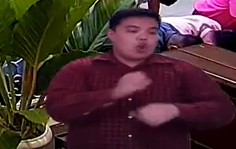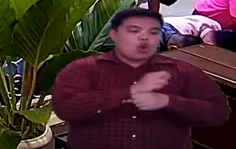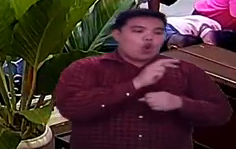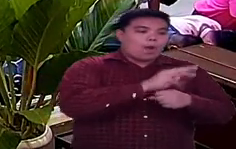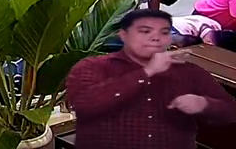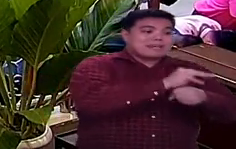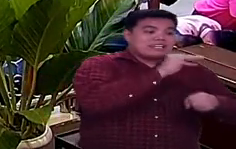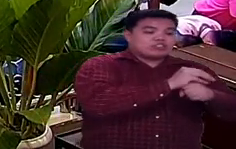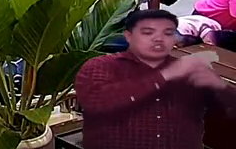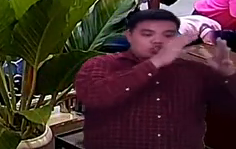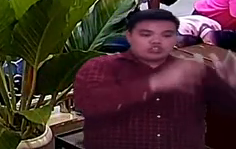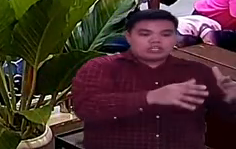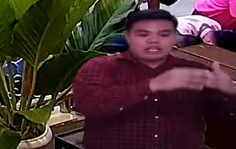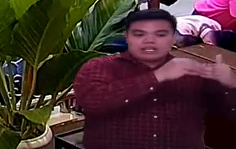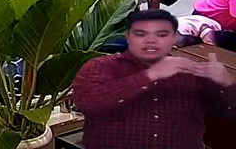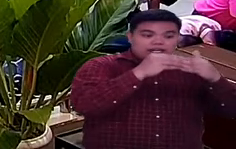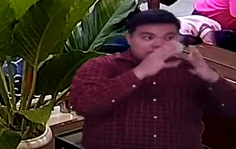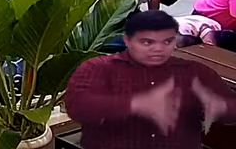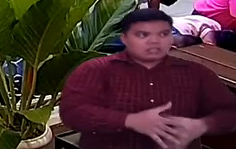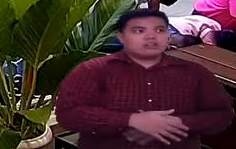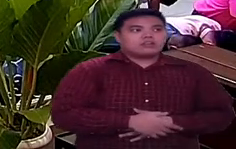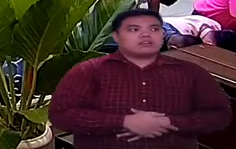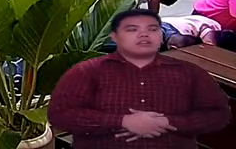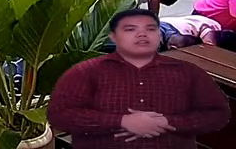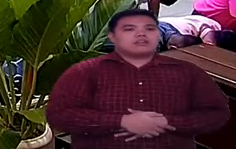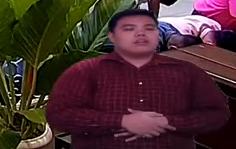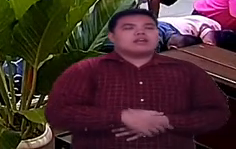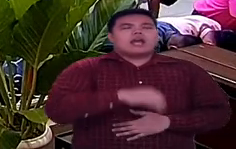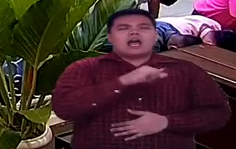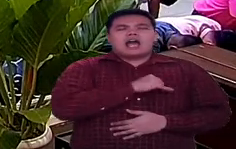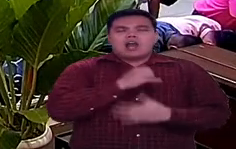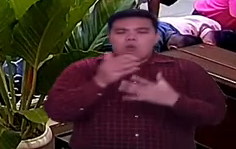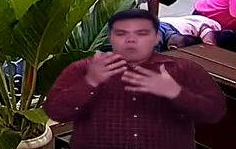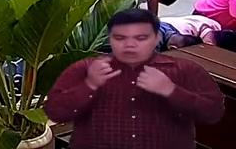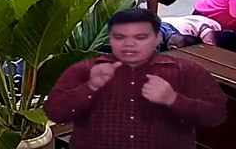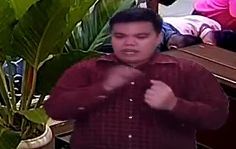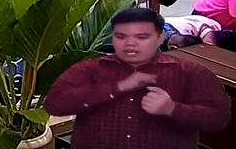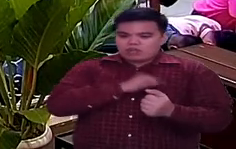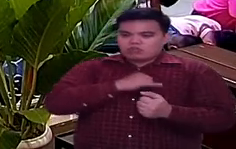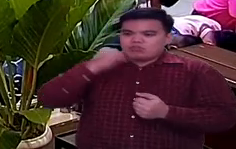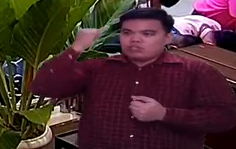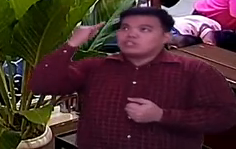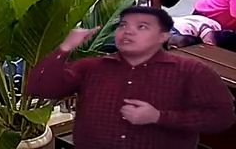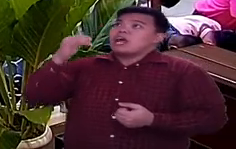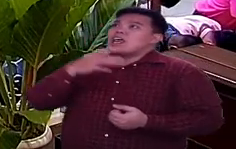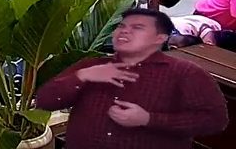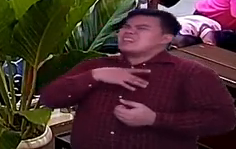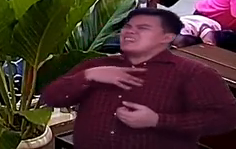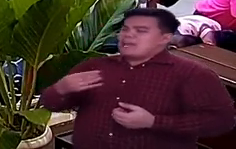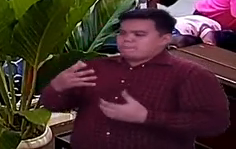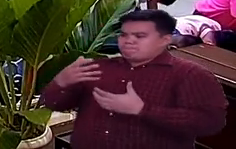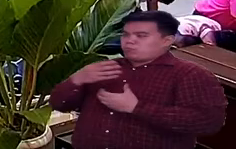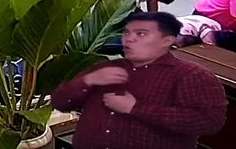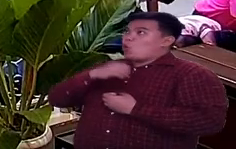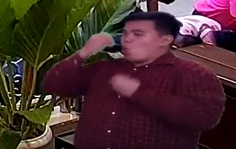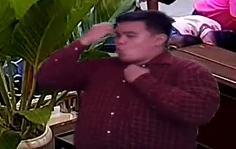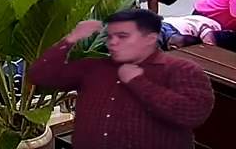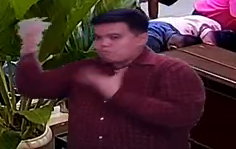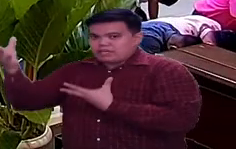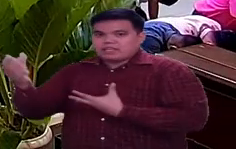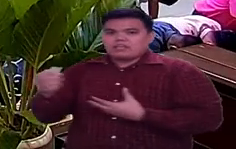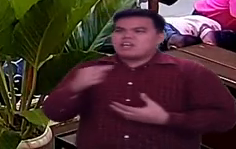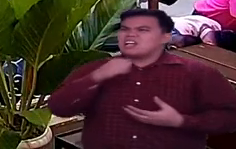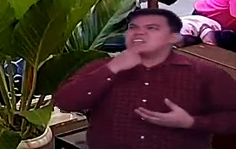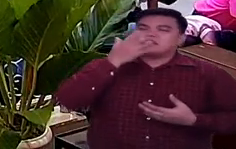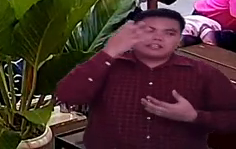ministry leader, come and ask the Lord, Lord, I want to be intentional. I just don't want to